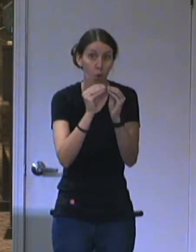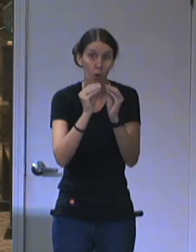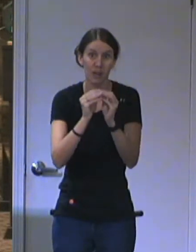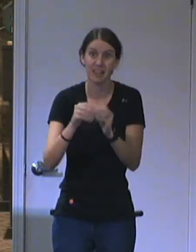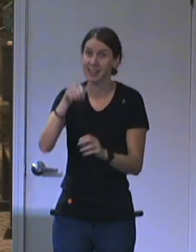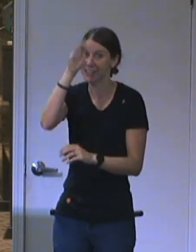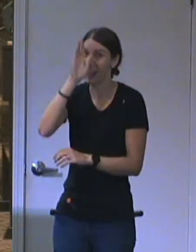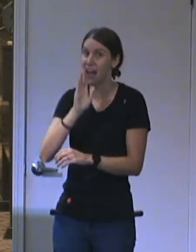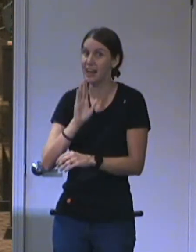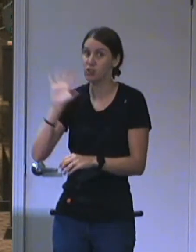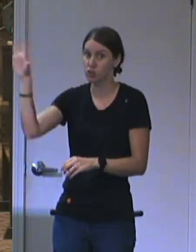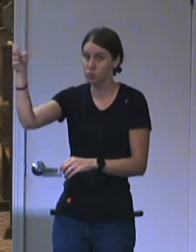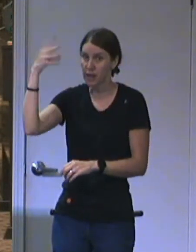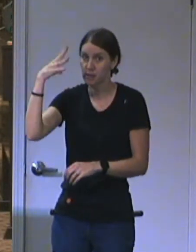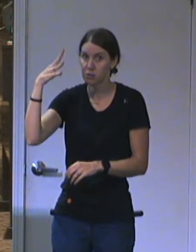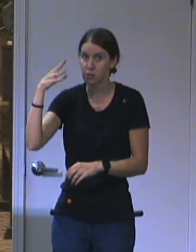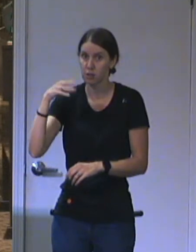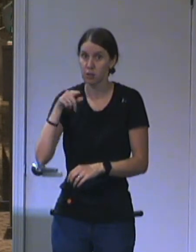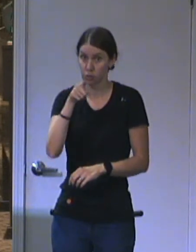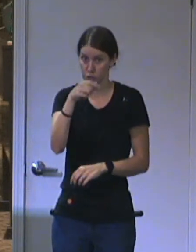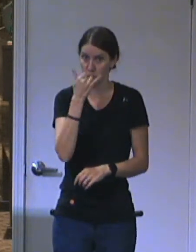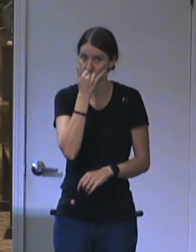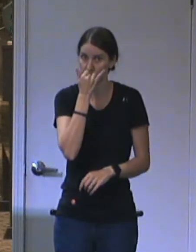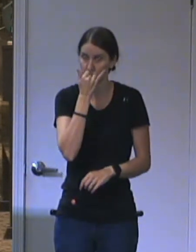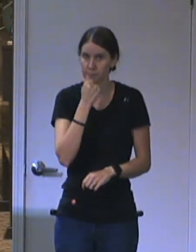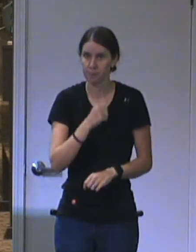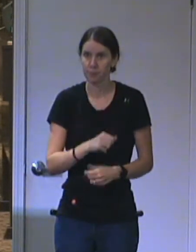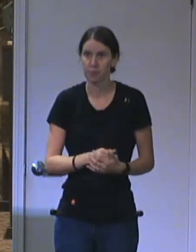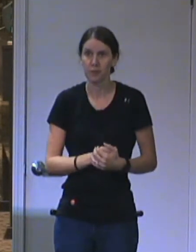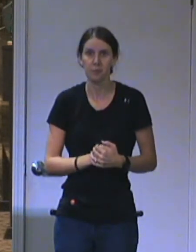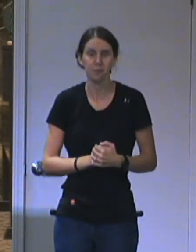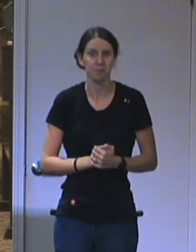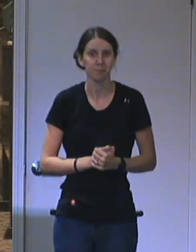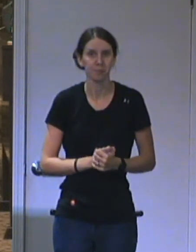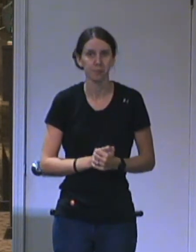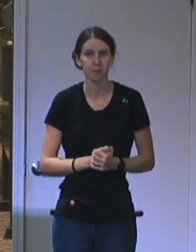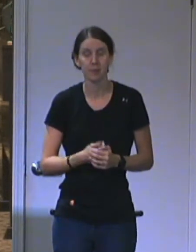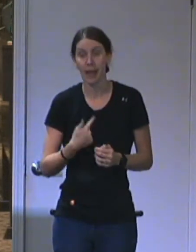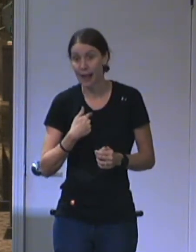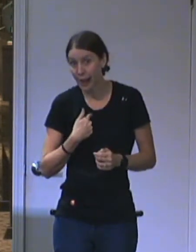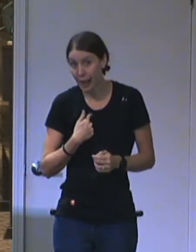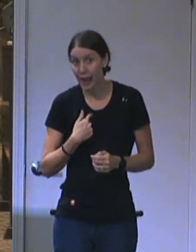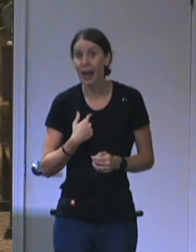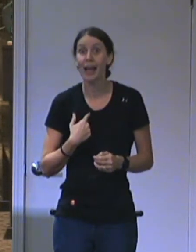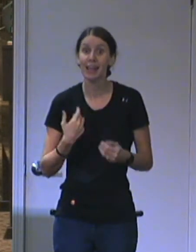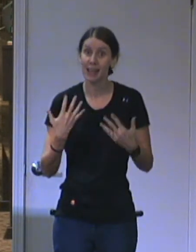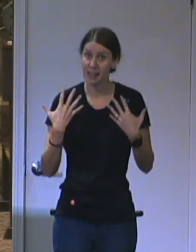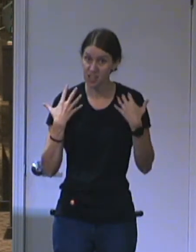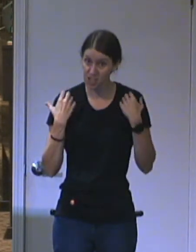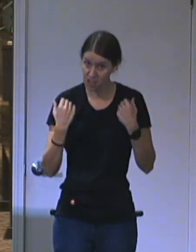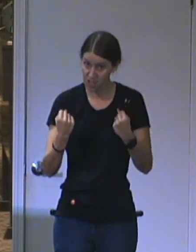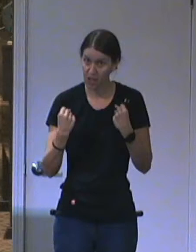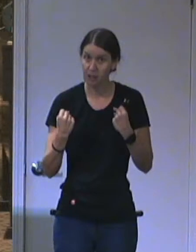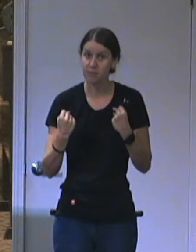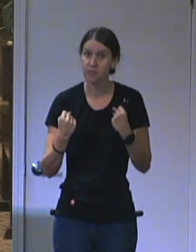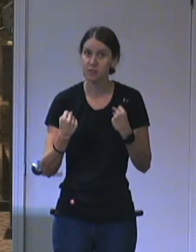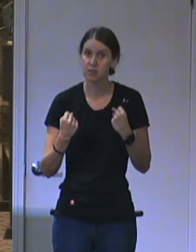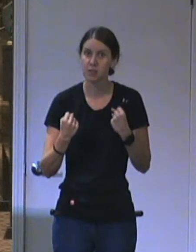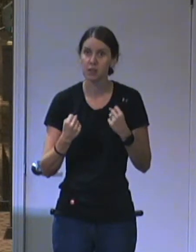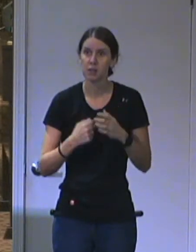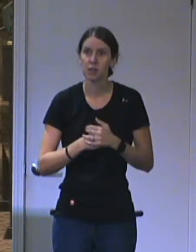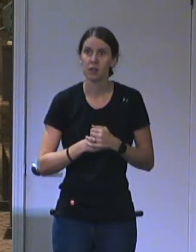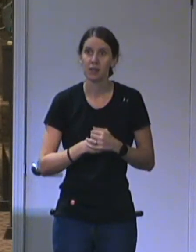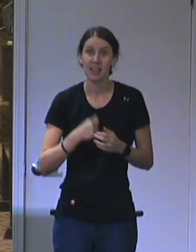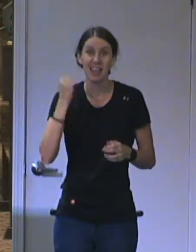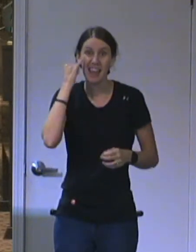God in your life, you're going wrong. Though I might also have confidence in the flesh. If any